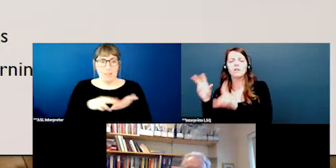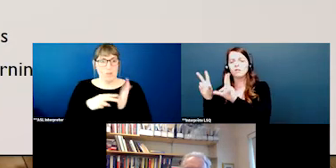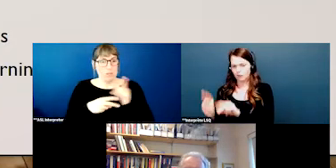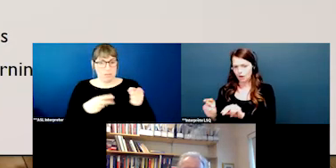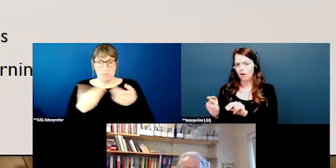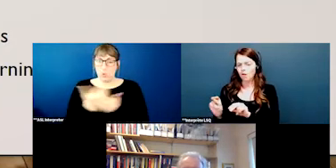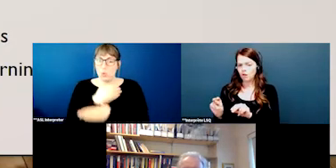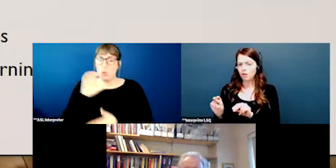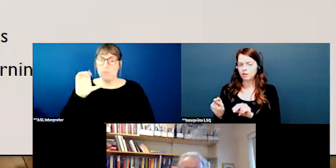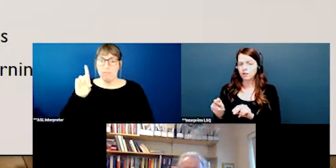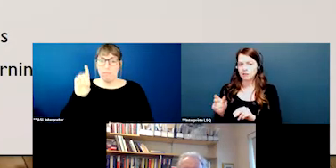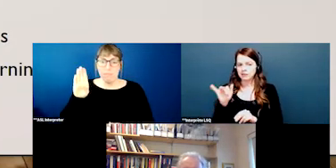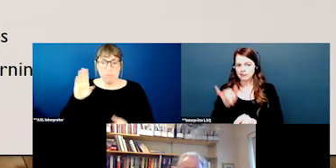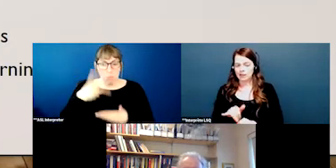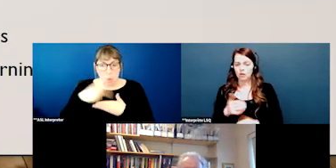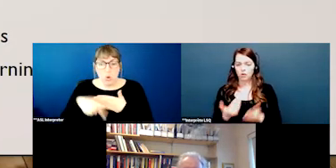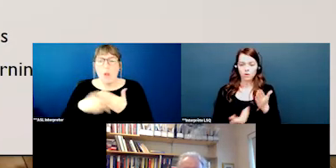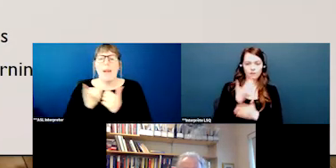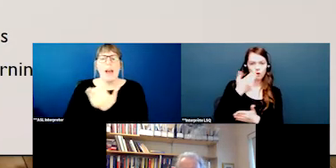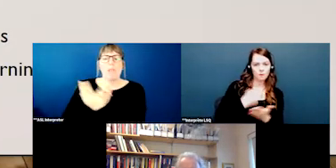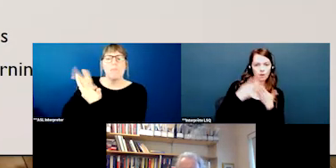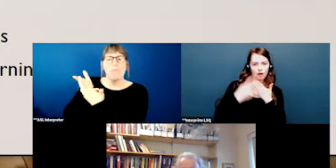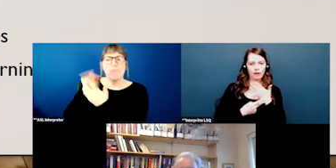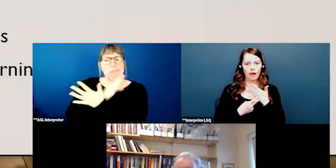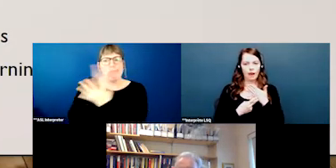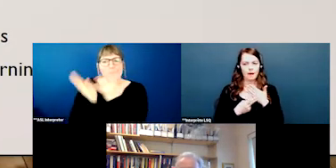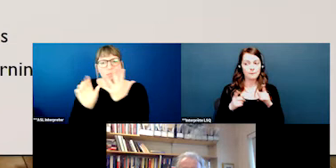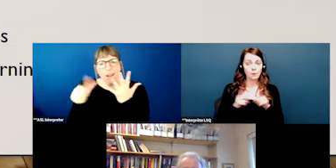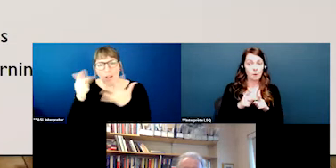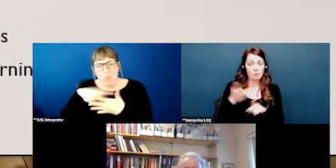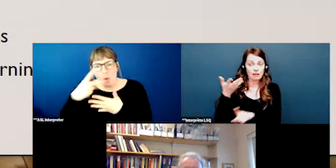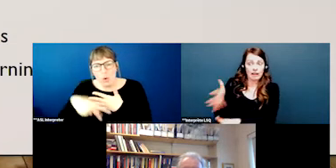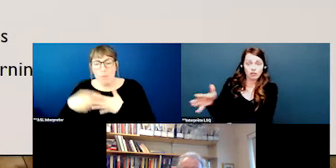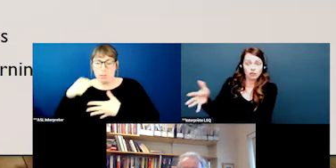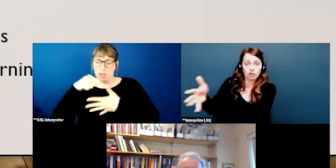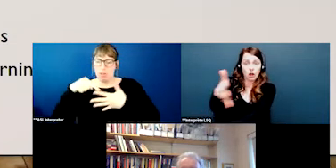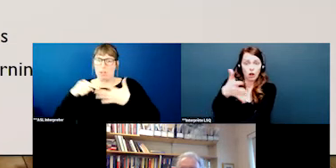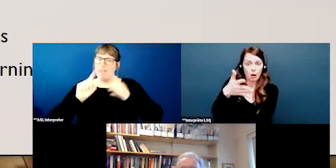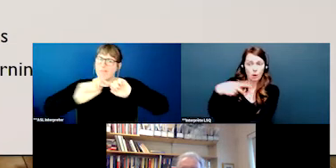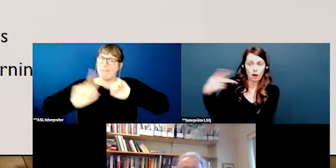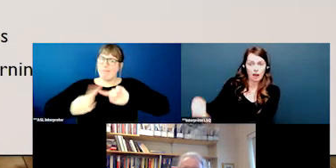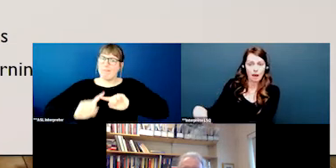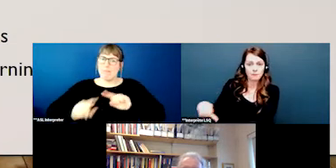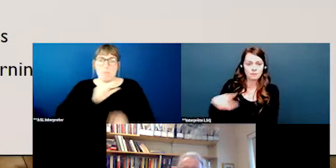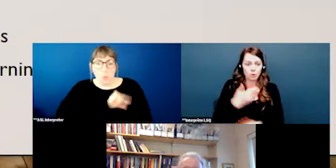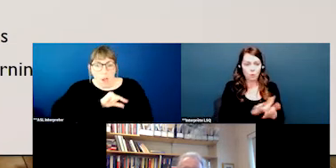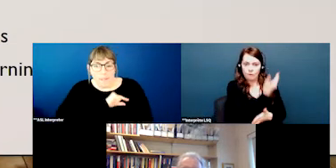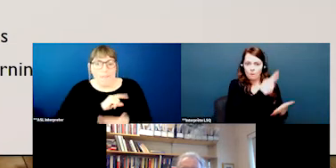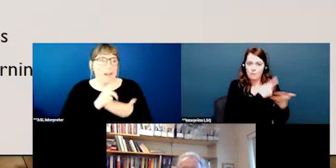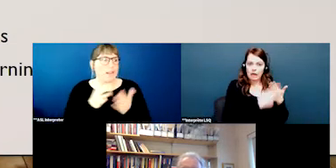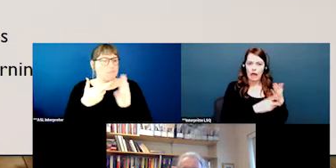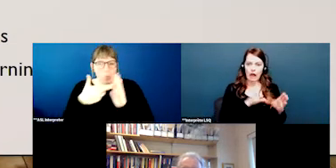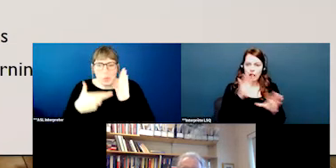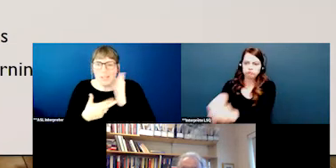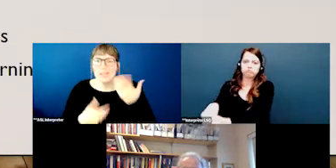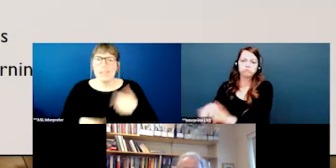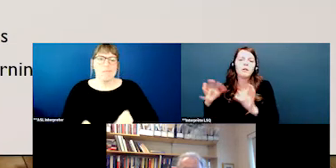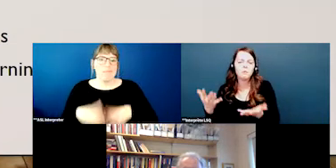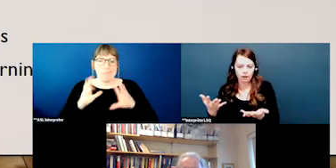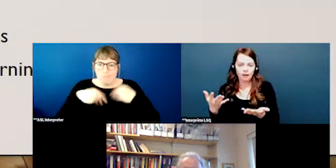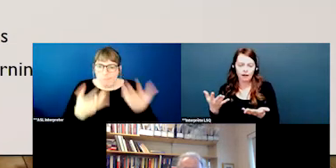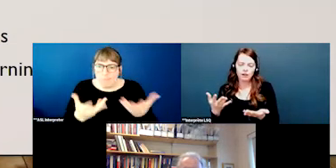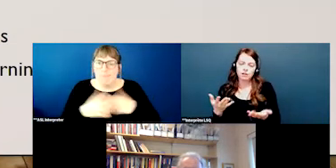program fit into all these existing programs, which have very different eligibility rules and coverage and